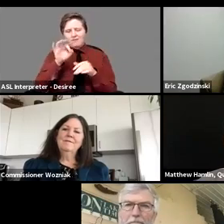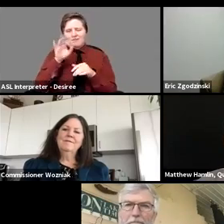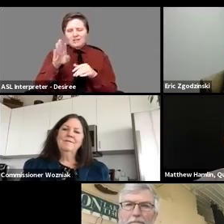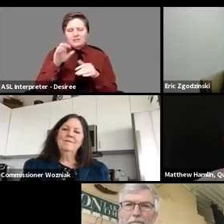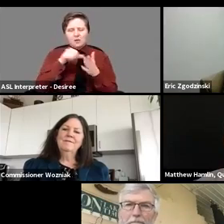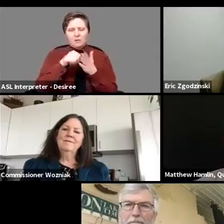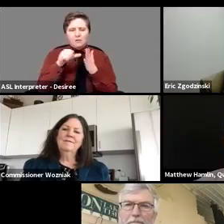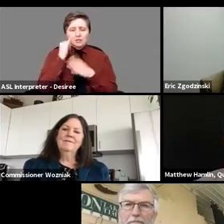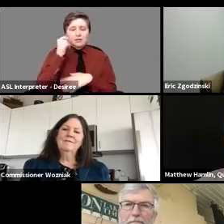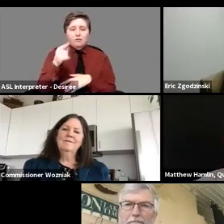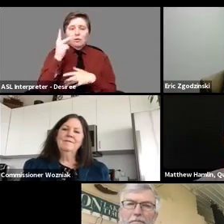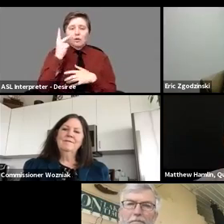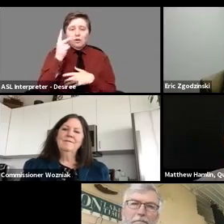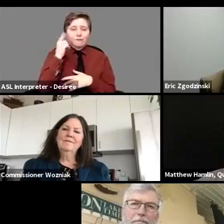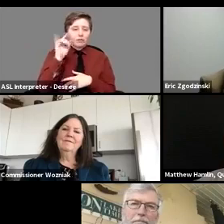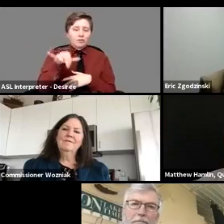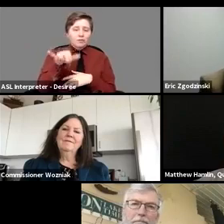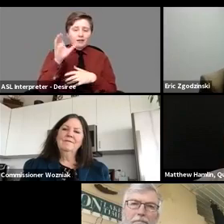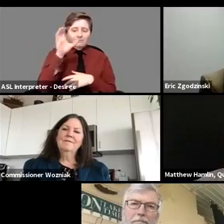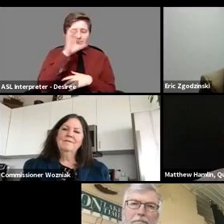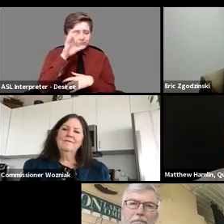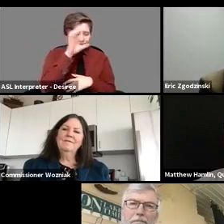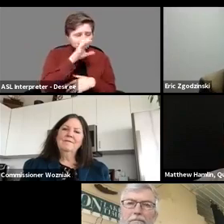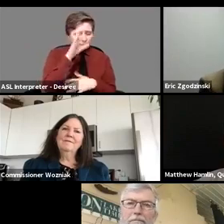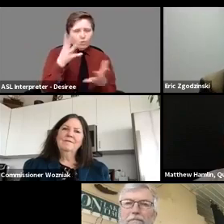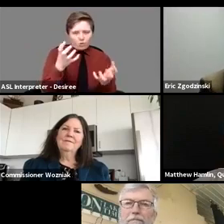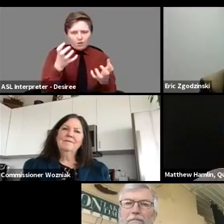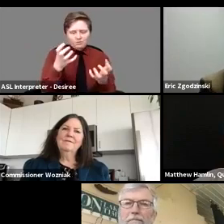you are looking for that information. And we want